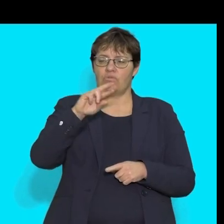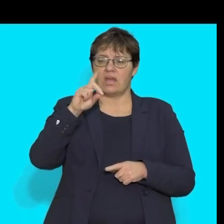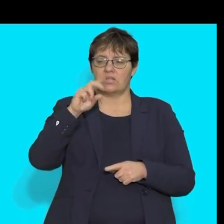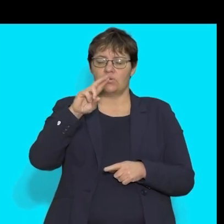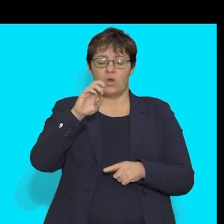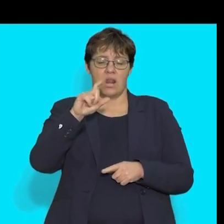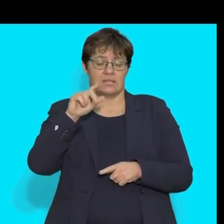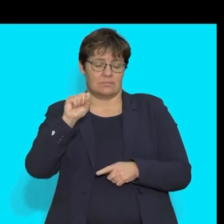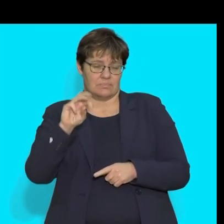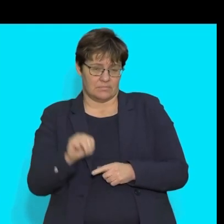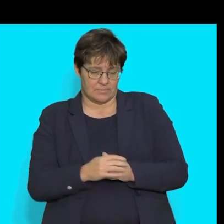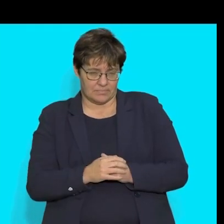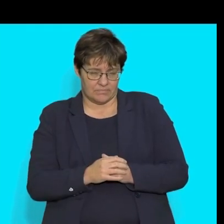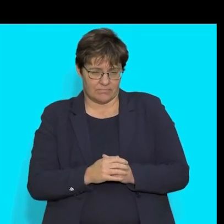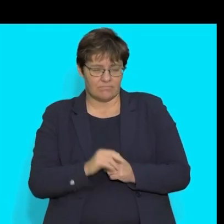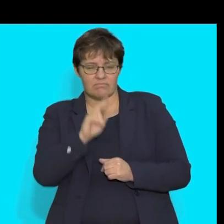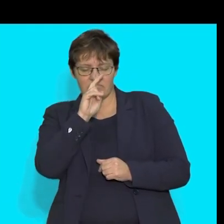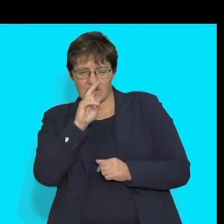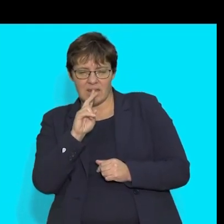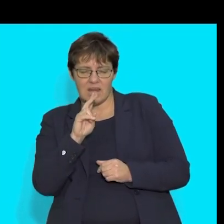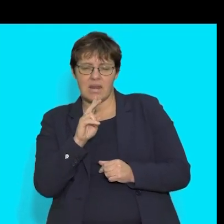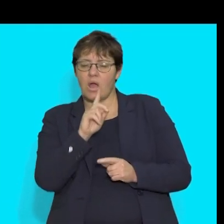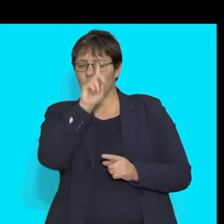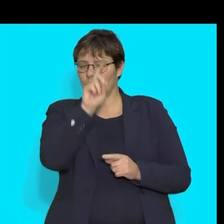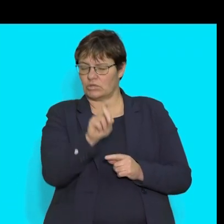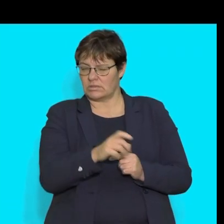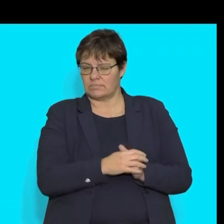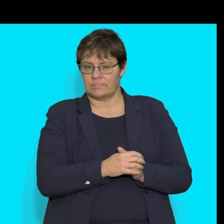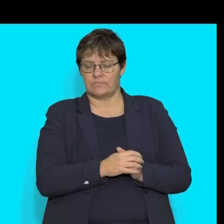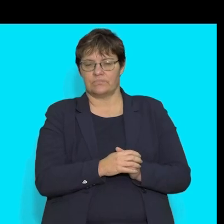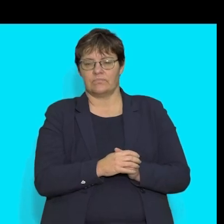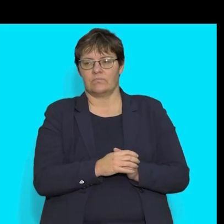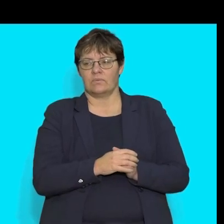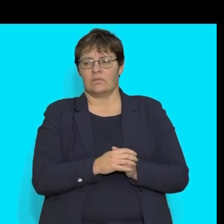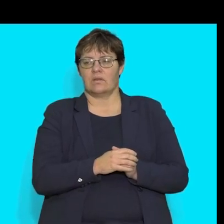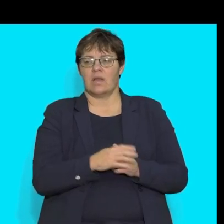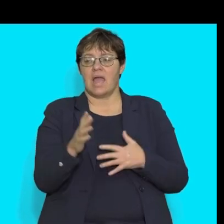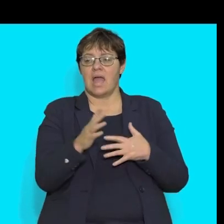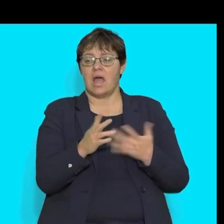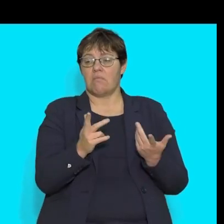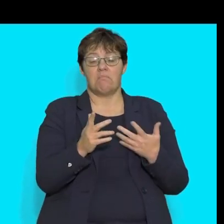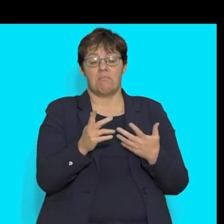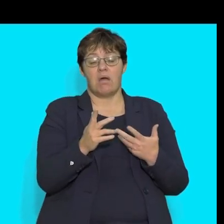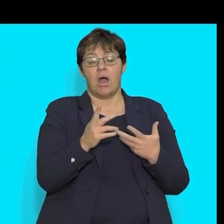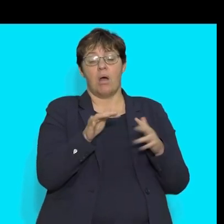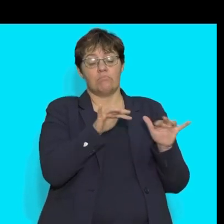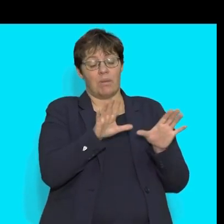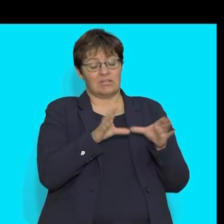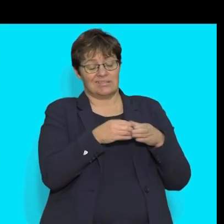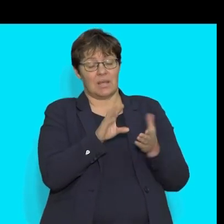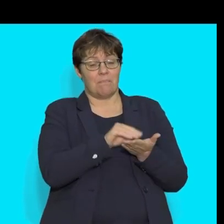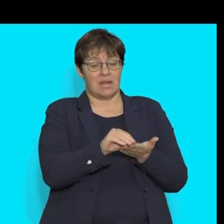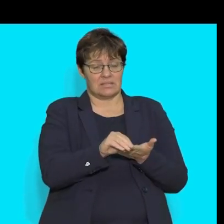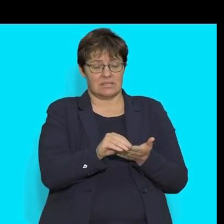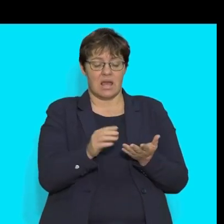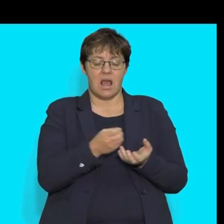straight into some application-based questions. The question reads, in a population of mice, half